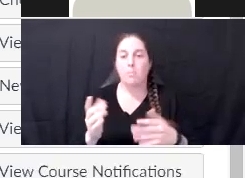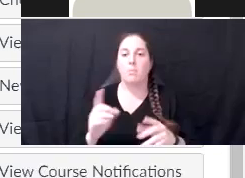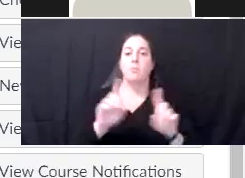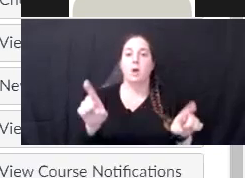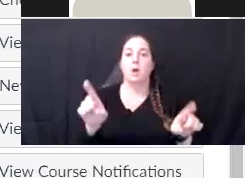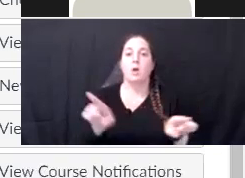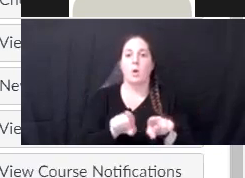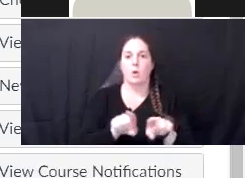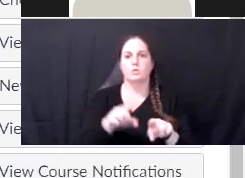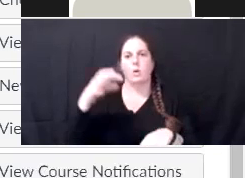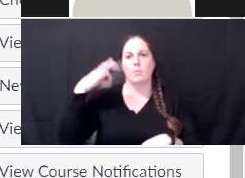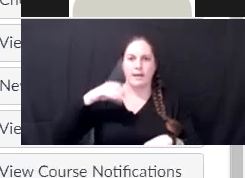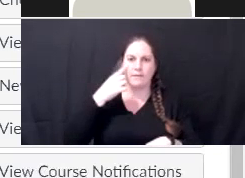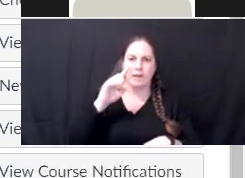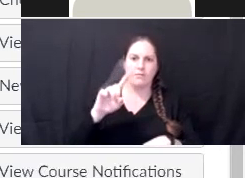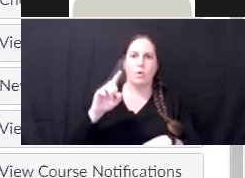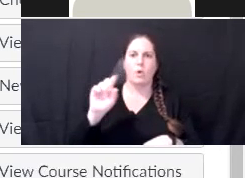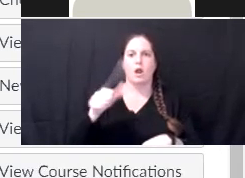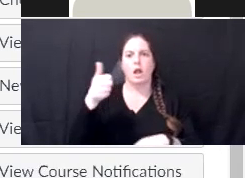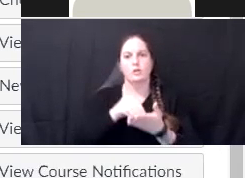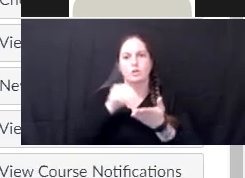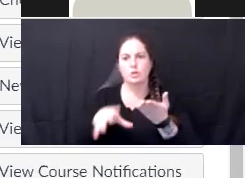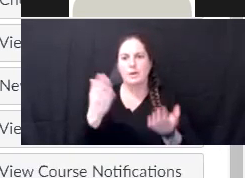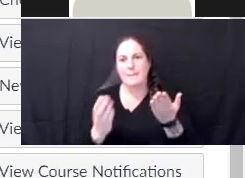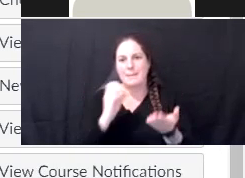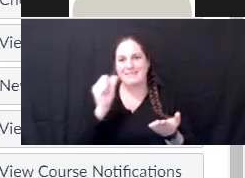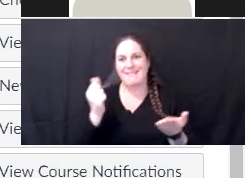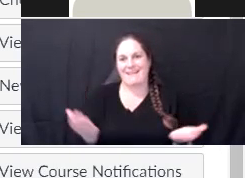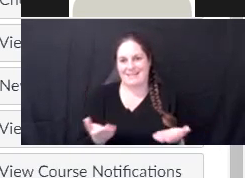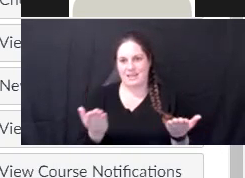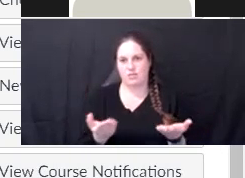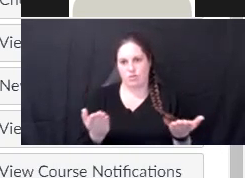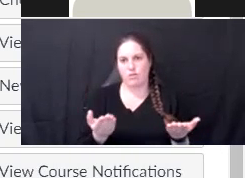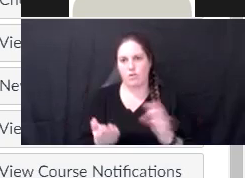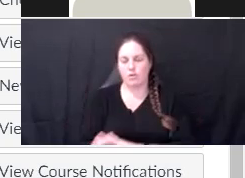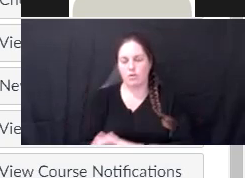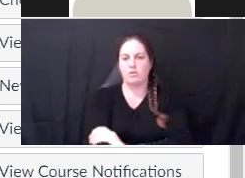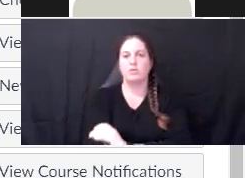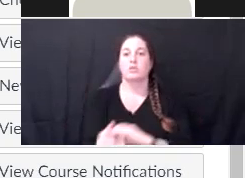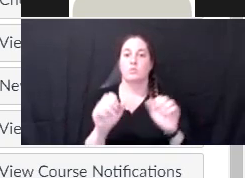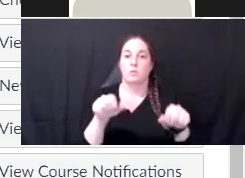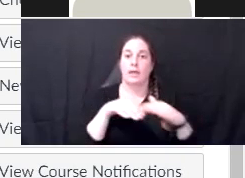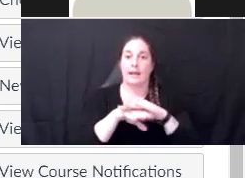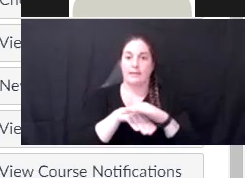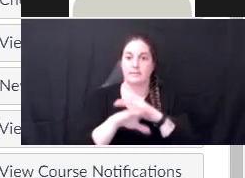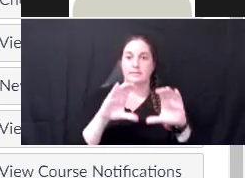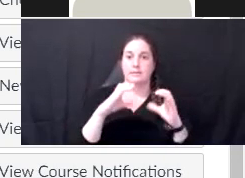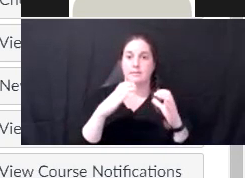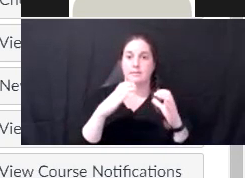of any student that might not be here, okay, tonight. So you can access our class